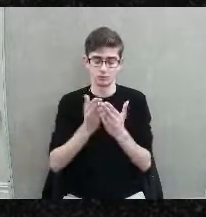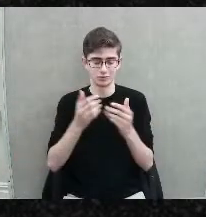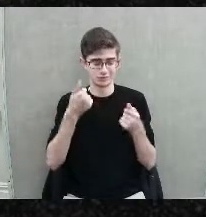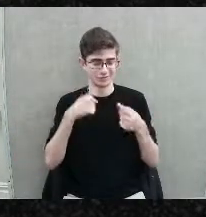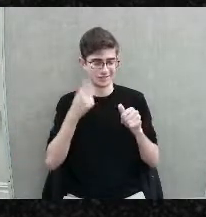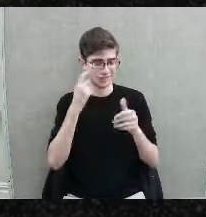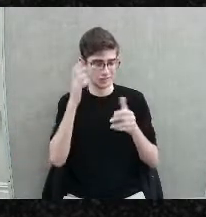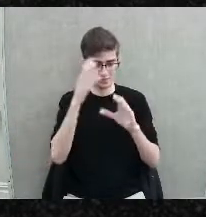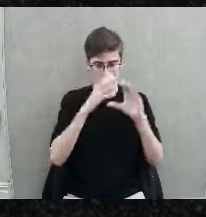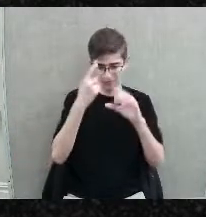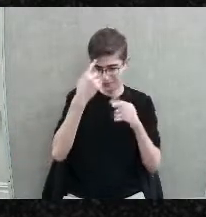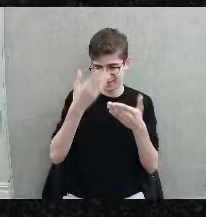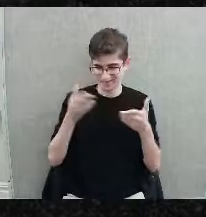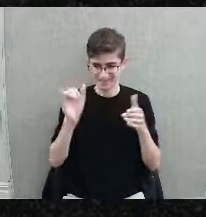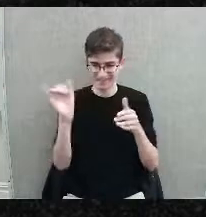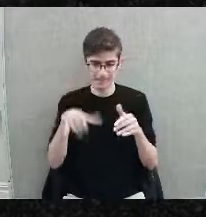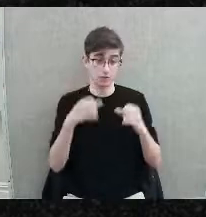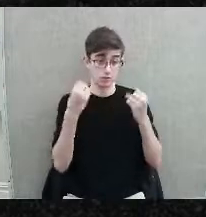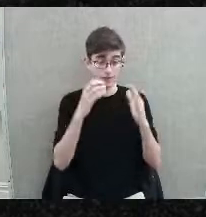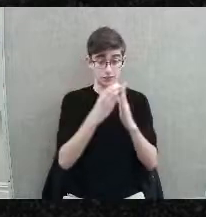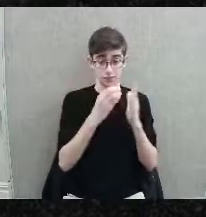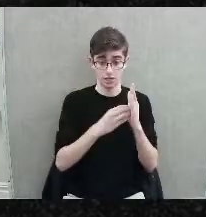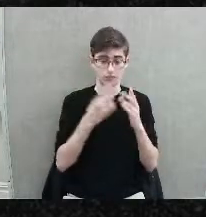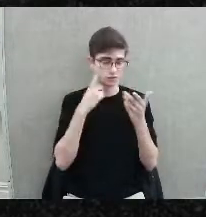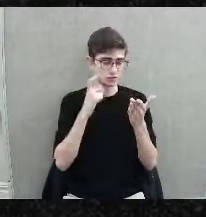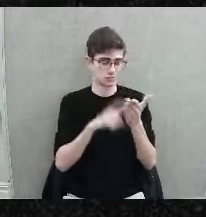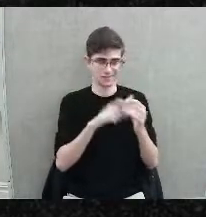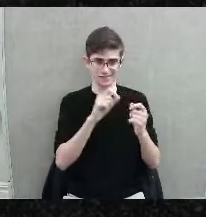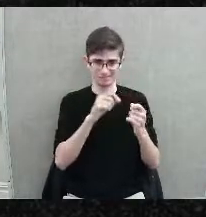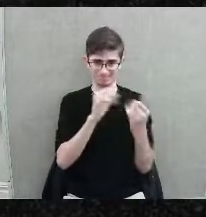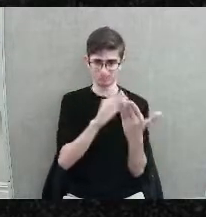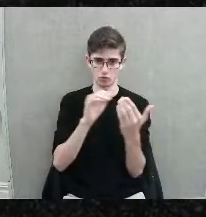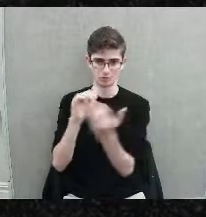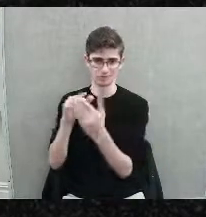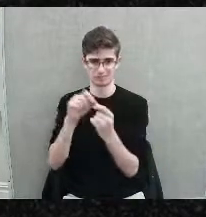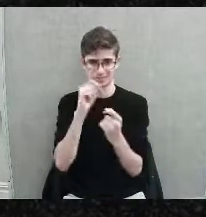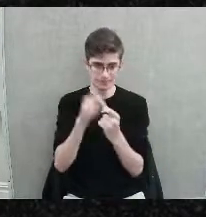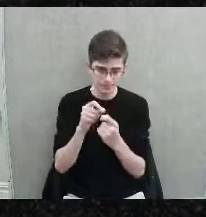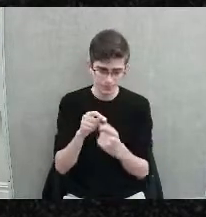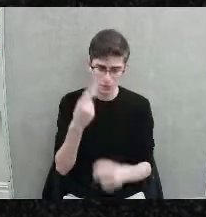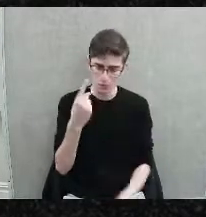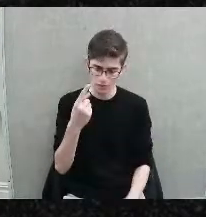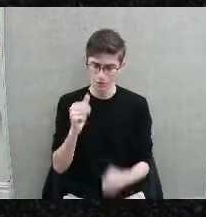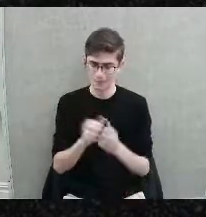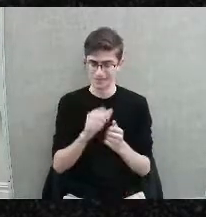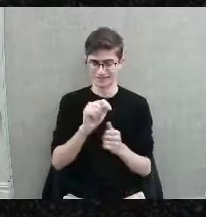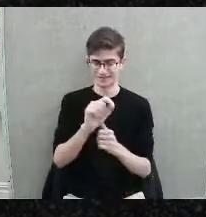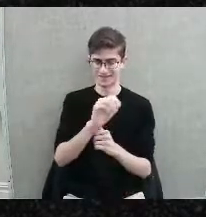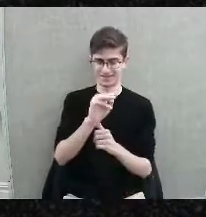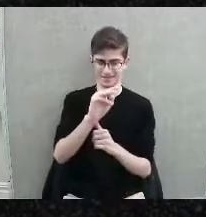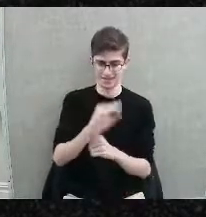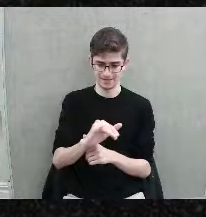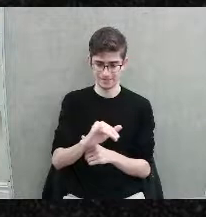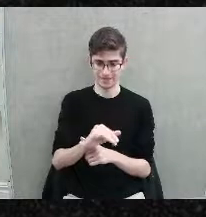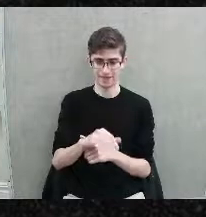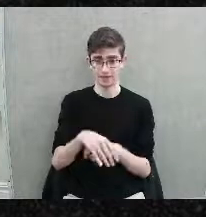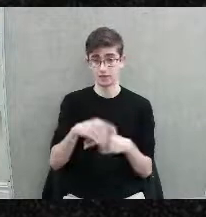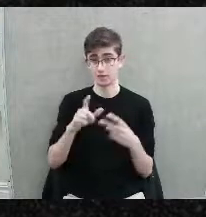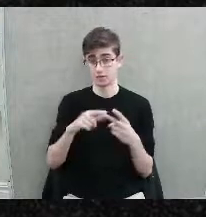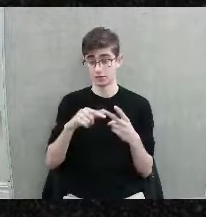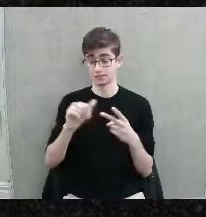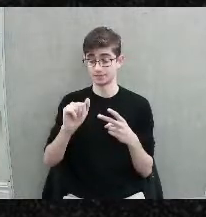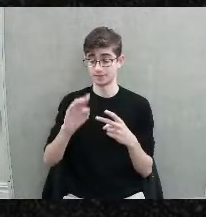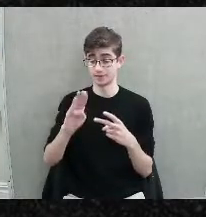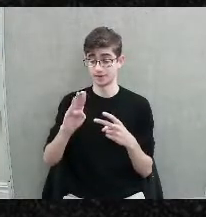of the individual chapters address them. So one of them, with Tami, Anna, Kerwin, and our colleague here at Barnard, Albacete